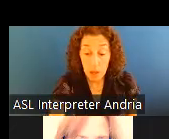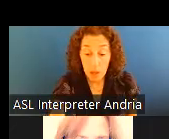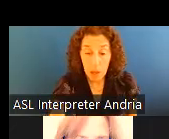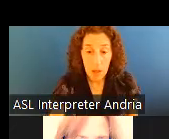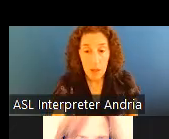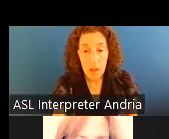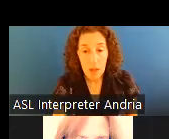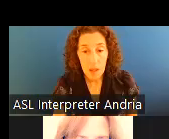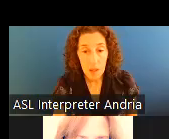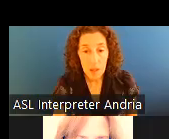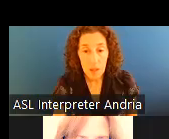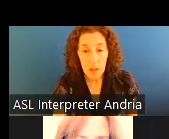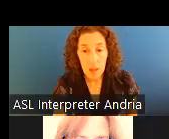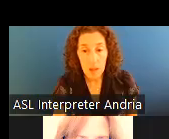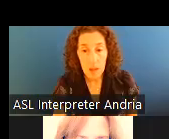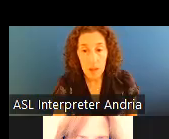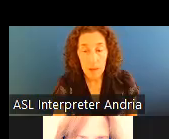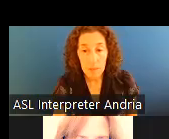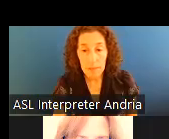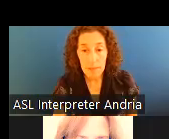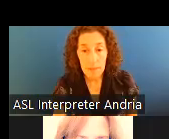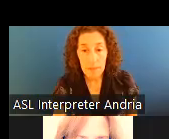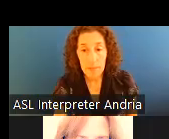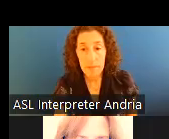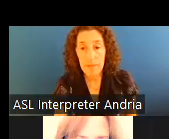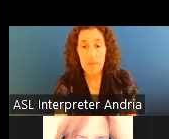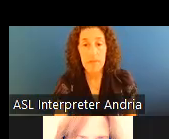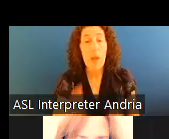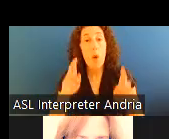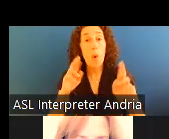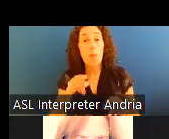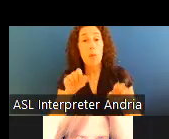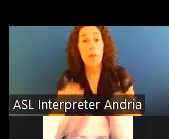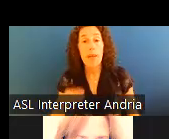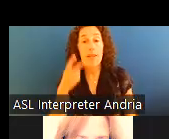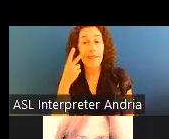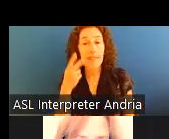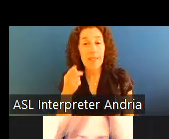I'm hopeful everyone can see this. Please let me know if you can't.